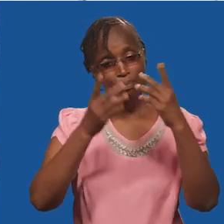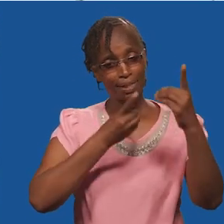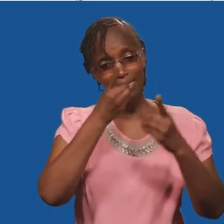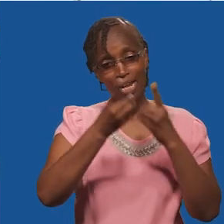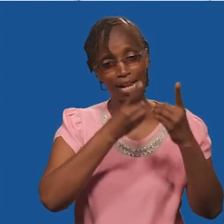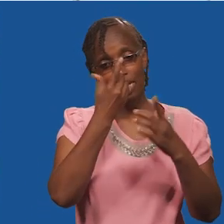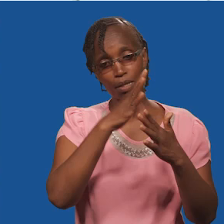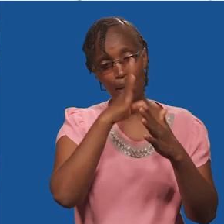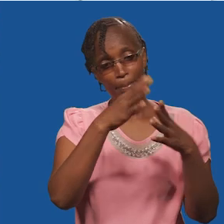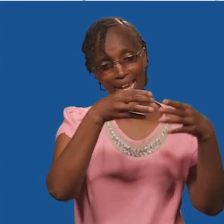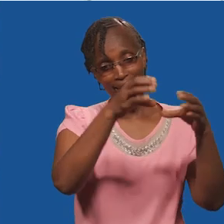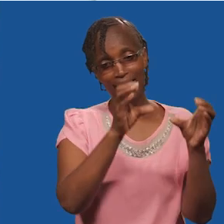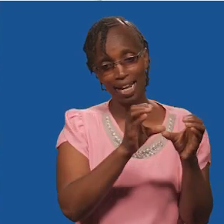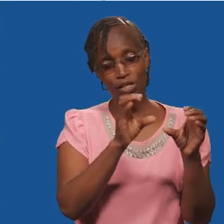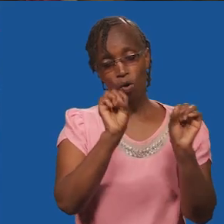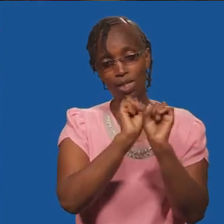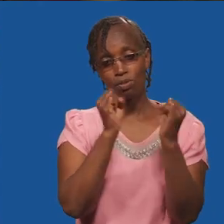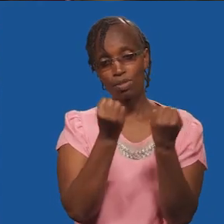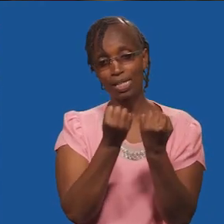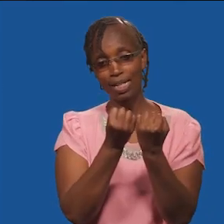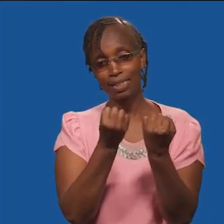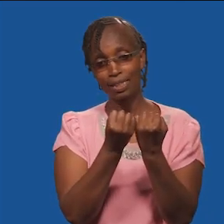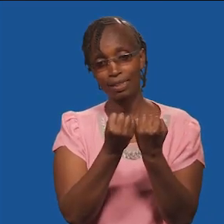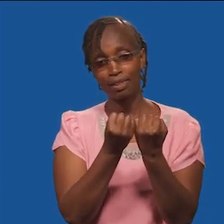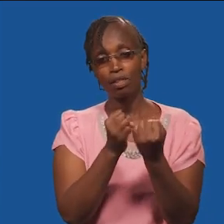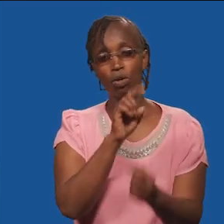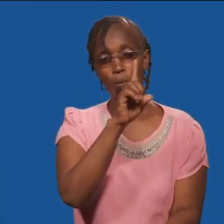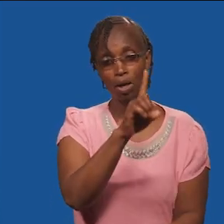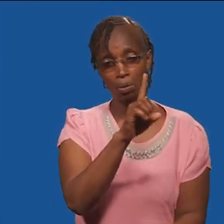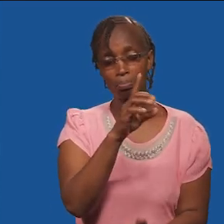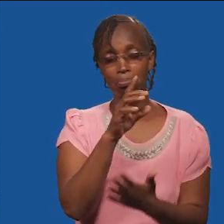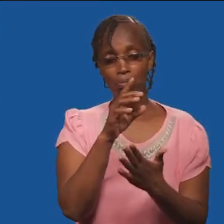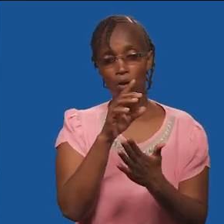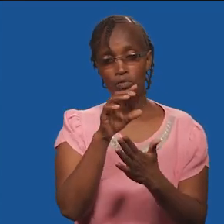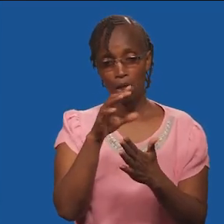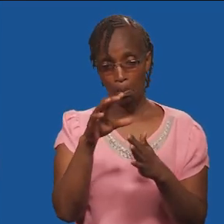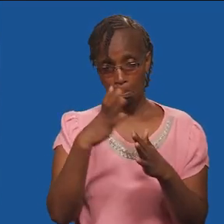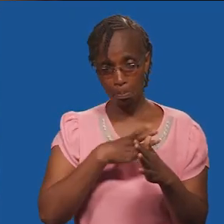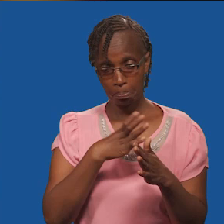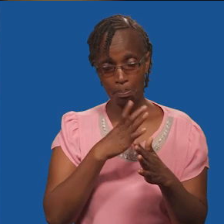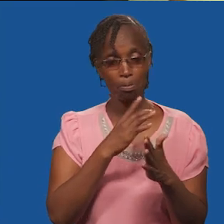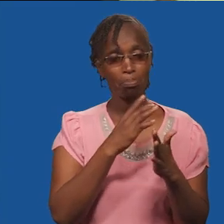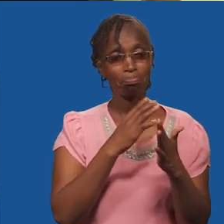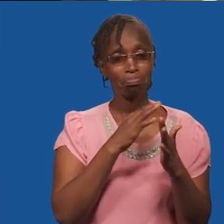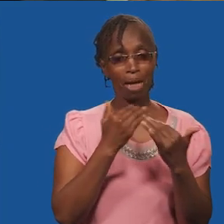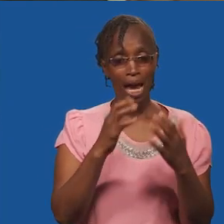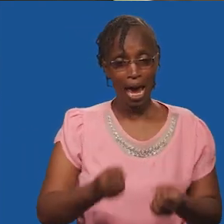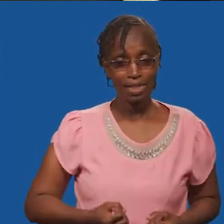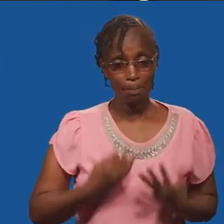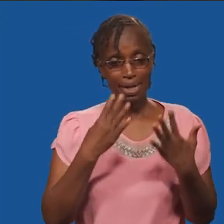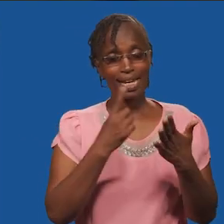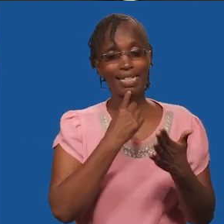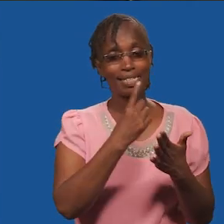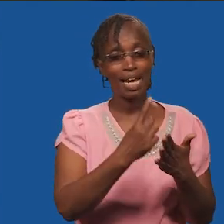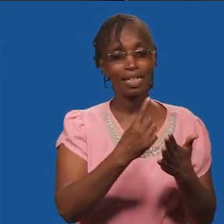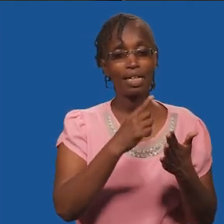association or the clans, the whatevers. Alice Miricho, mlezi wa shirika la NKUWA, aliwashauri wazazi kukoma